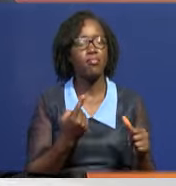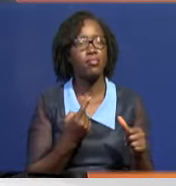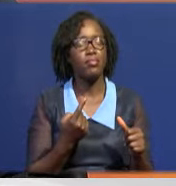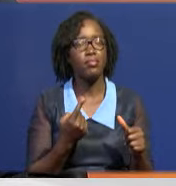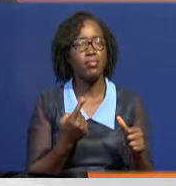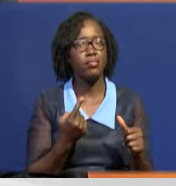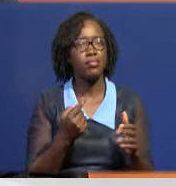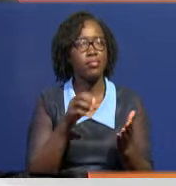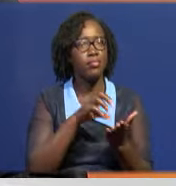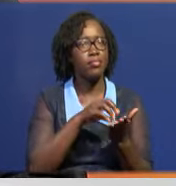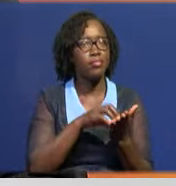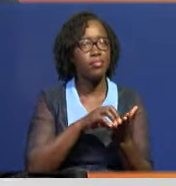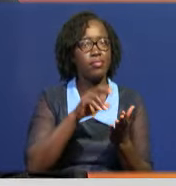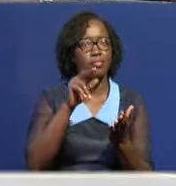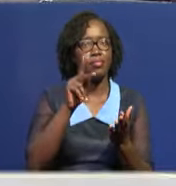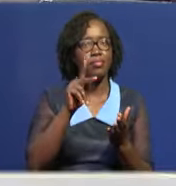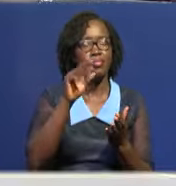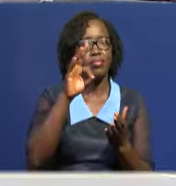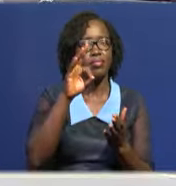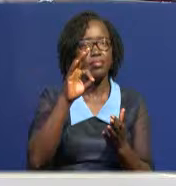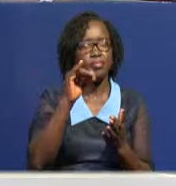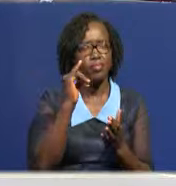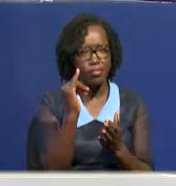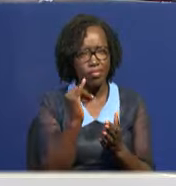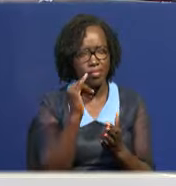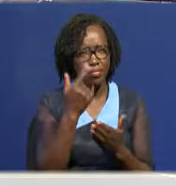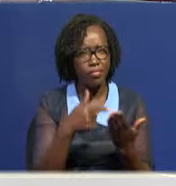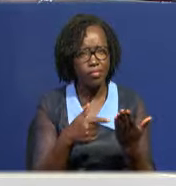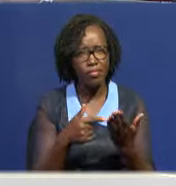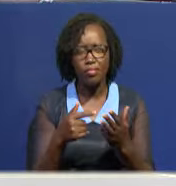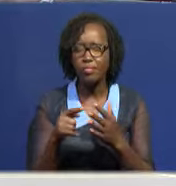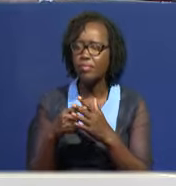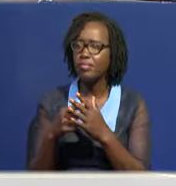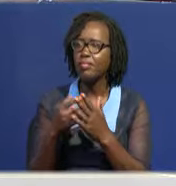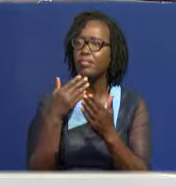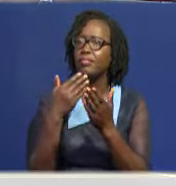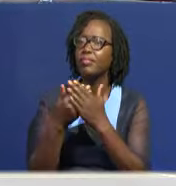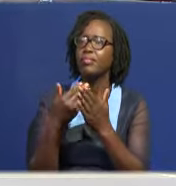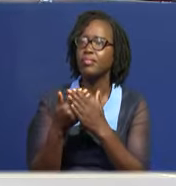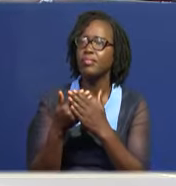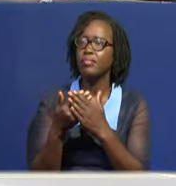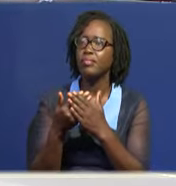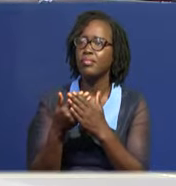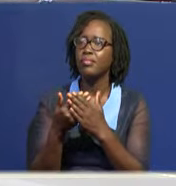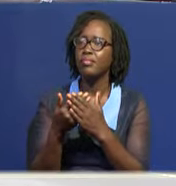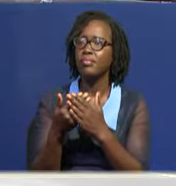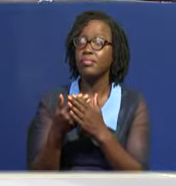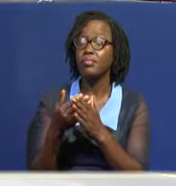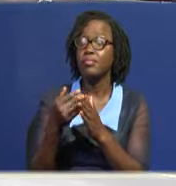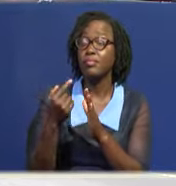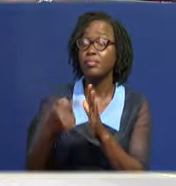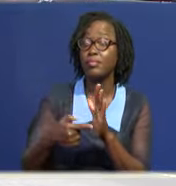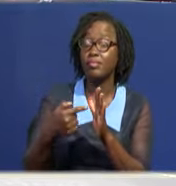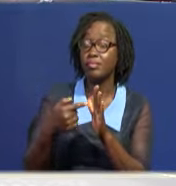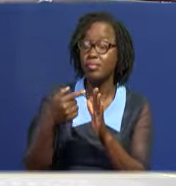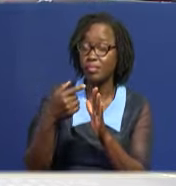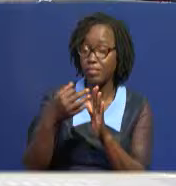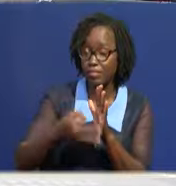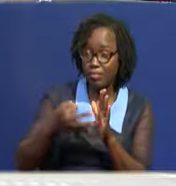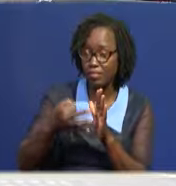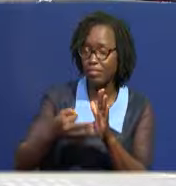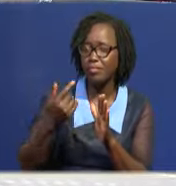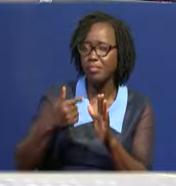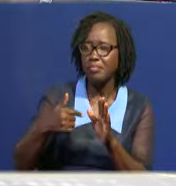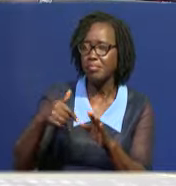What is the status of the Kenya film industry? I'll start by appreciating that the film industry in Kenya is a growing